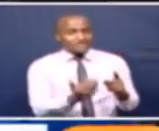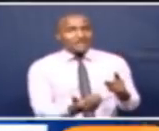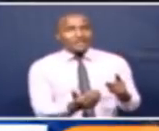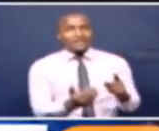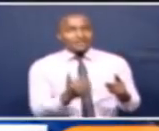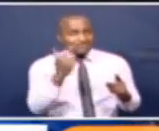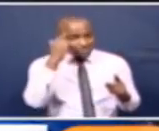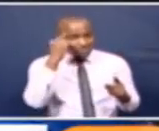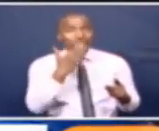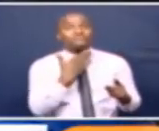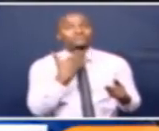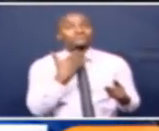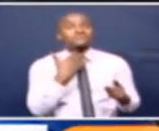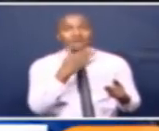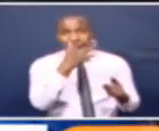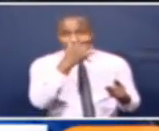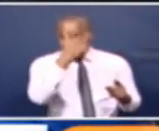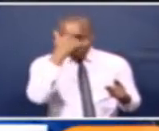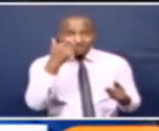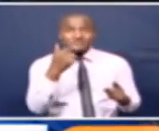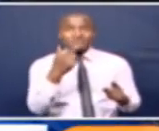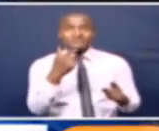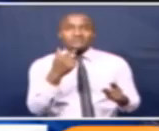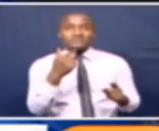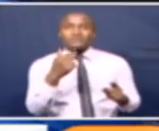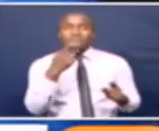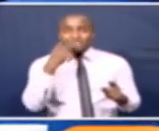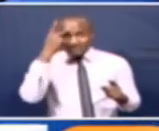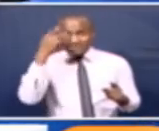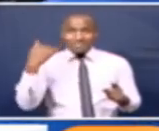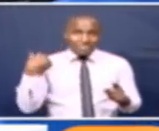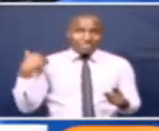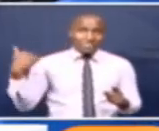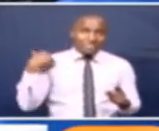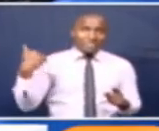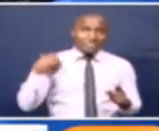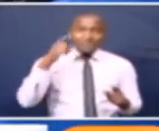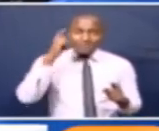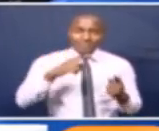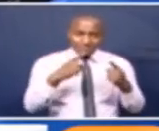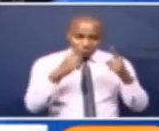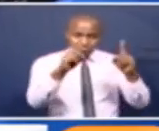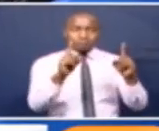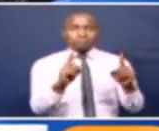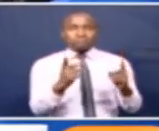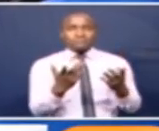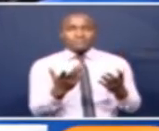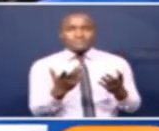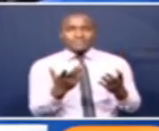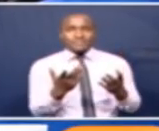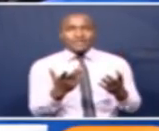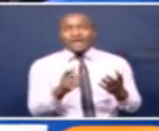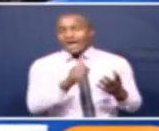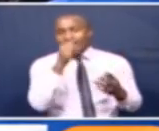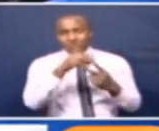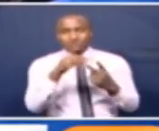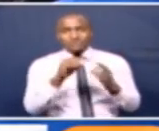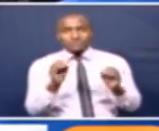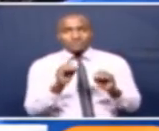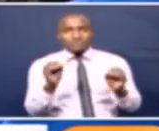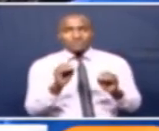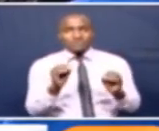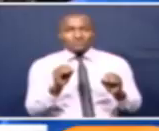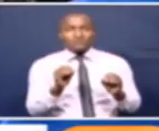cheat because my parents are nagging me, I have to get these marks, mm-hmm. I have to do this. Mm-hmm. So I have no other choice, mm-hmm.